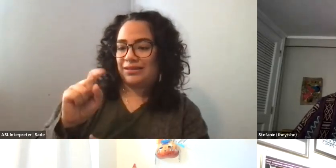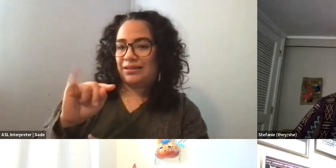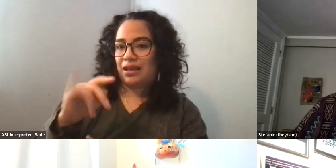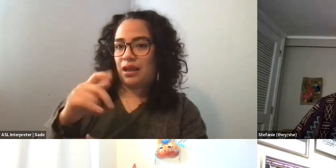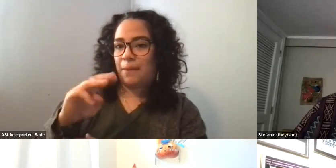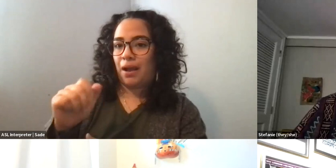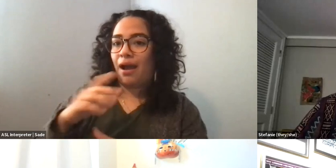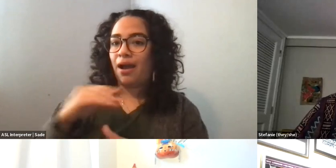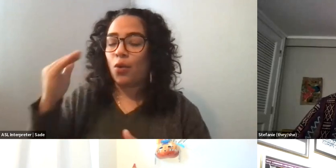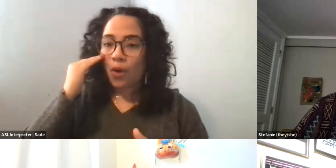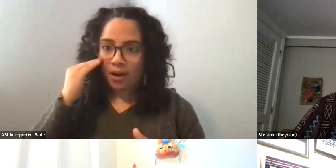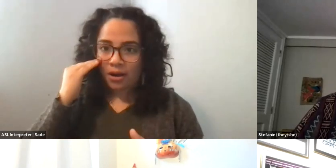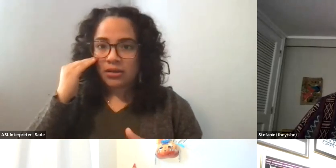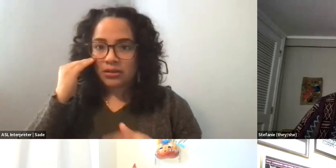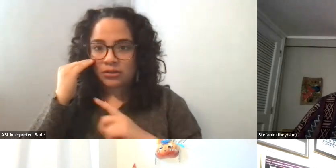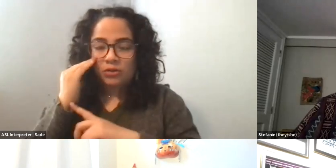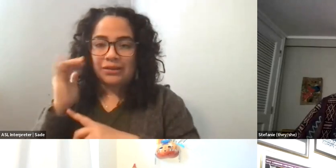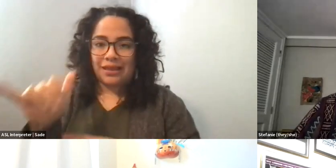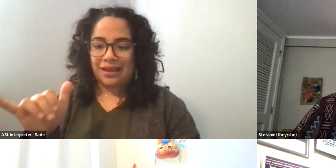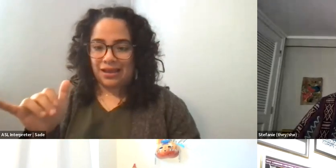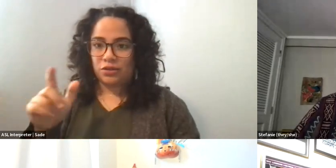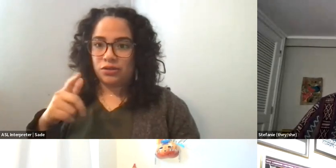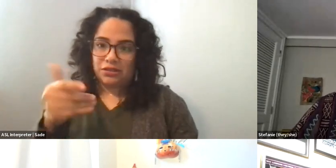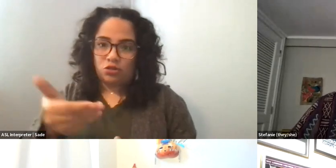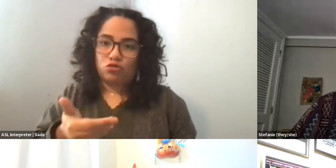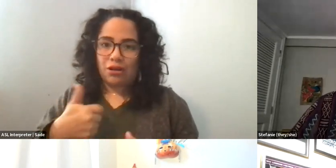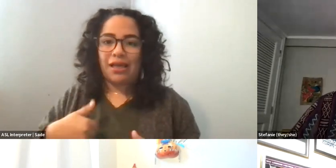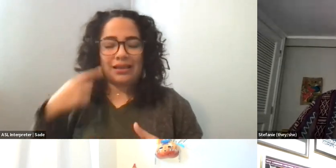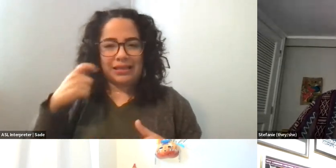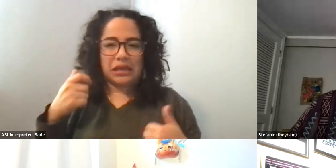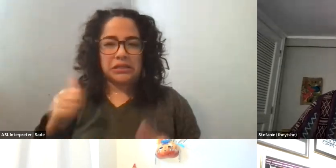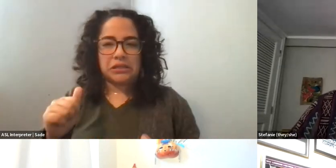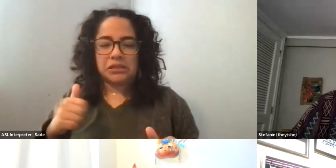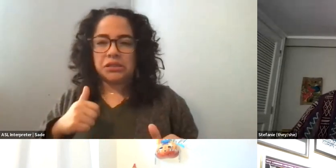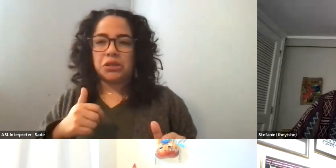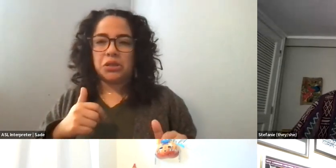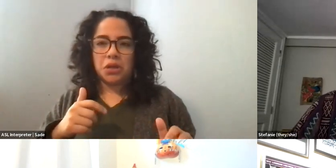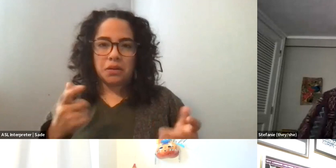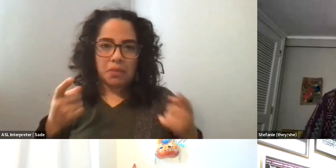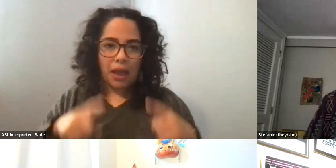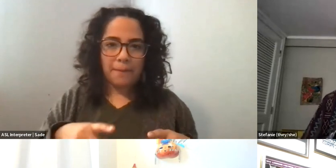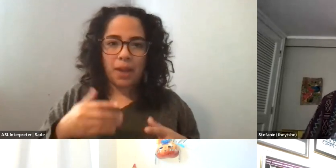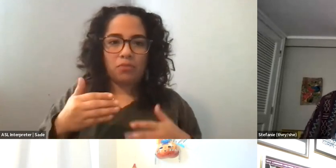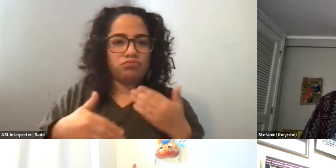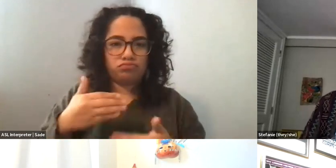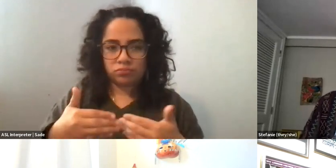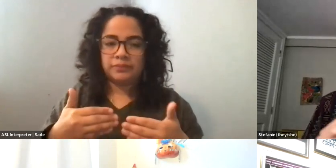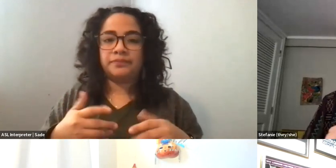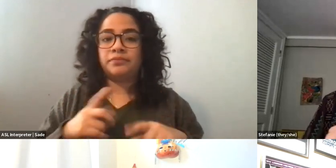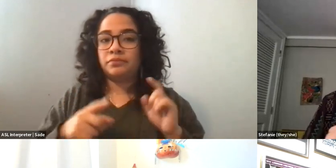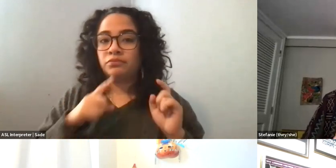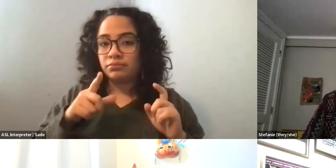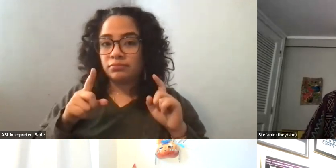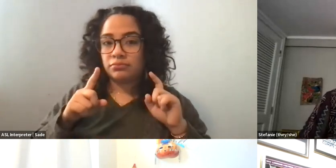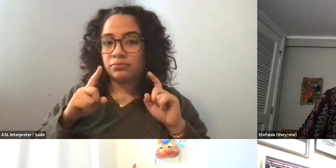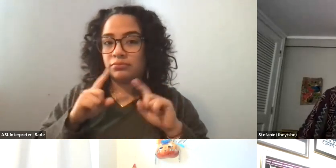introduced to at first. And I think that's still the case in a lot of different ways. Things have, and it depends where